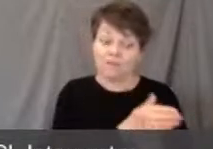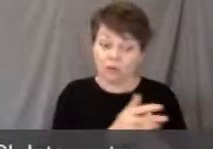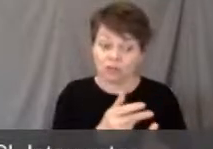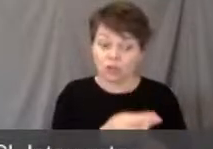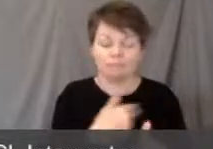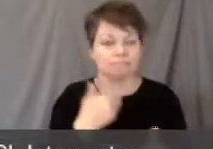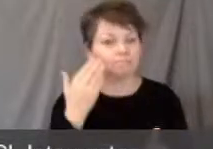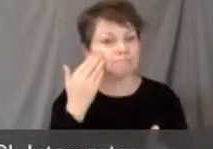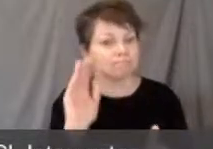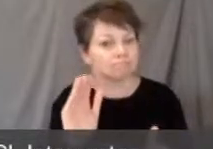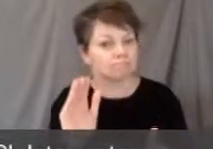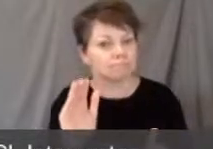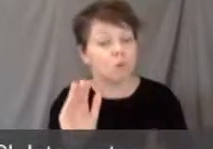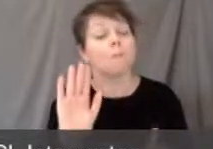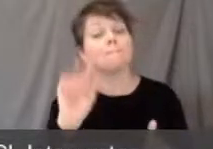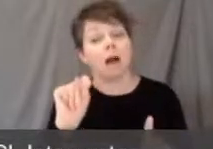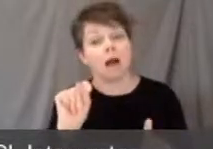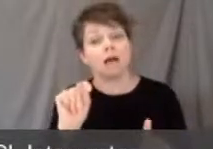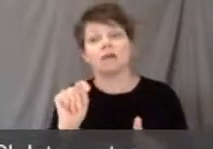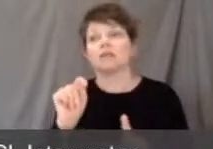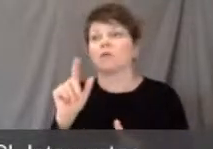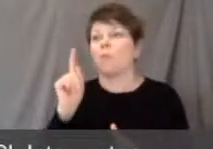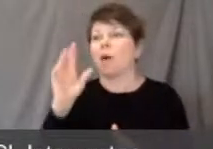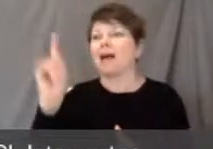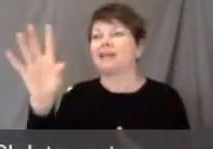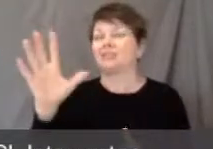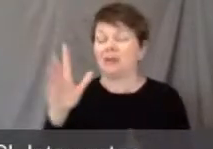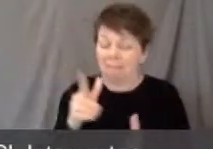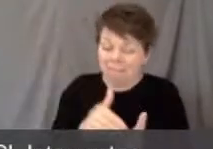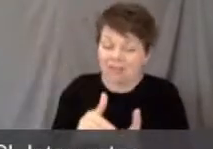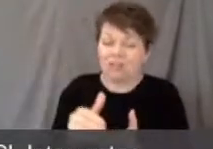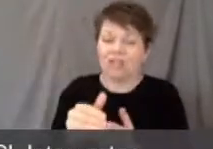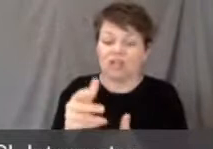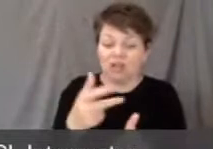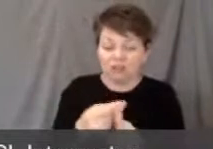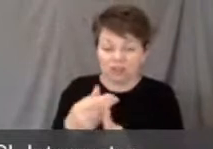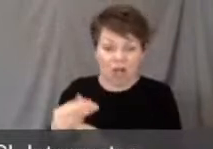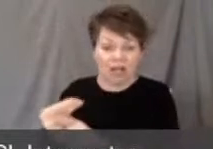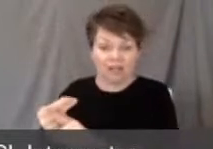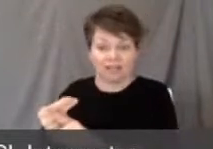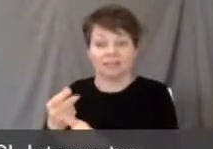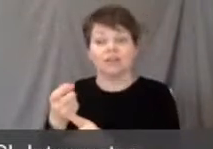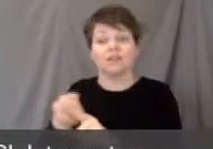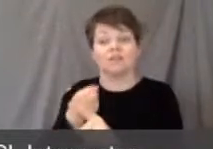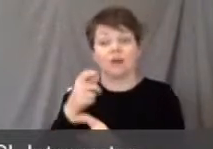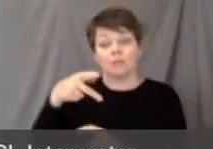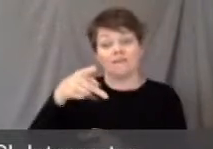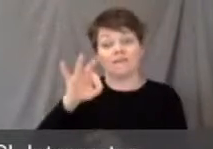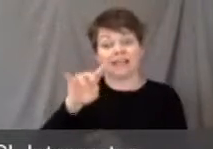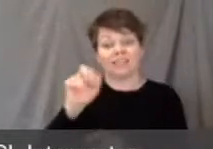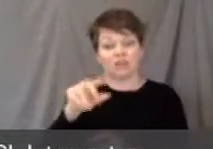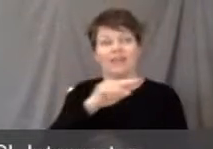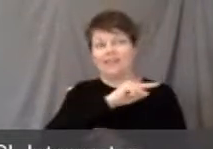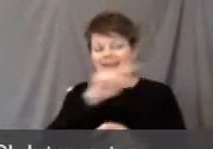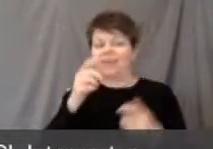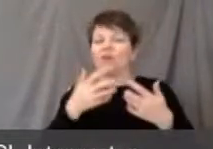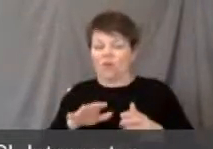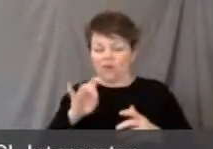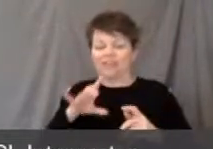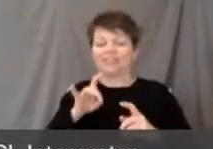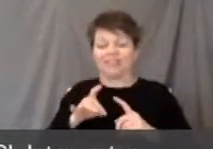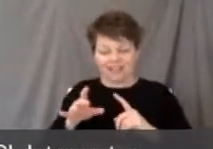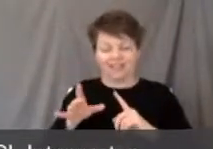that many people out of those hundreds of millions of shots of Pfizer have had COVID and have subsequently gotten the immunization and